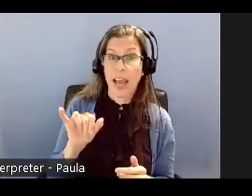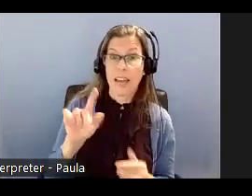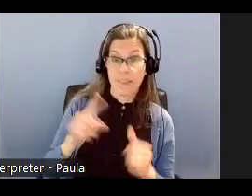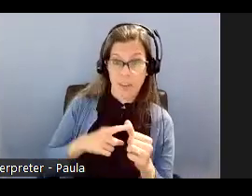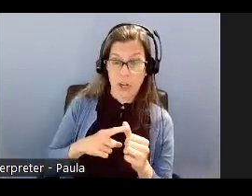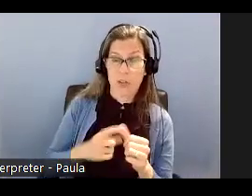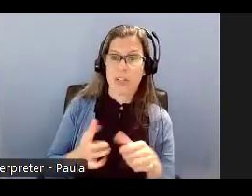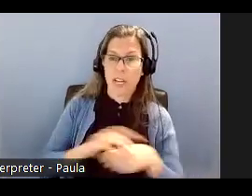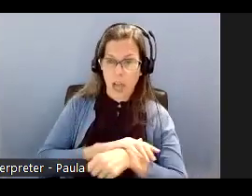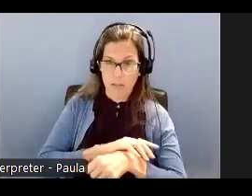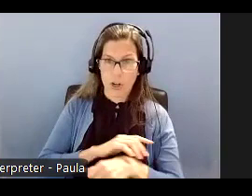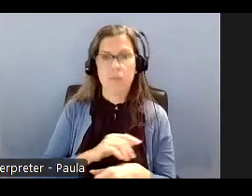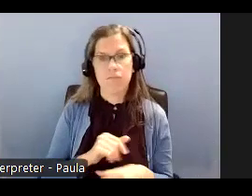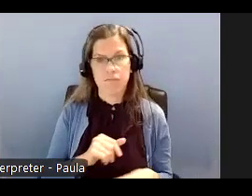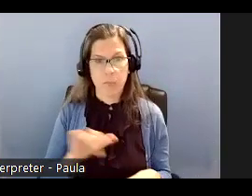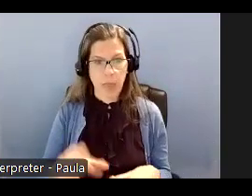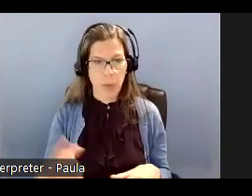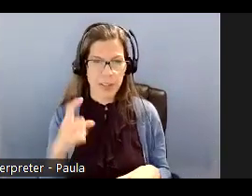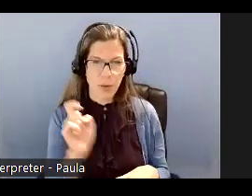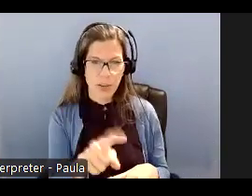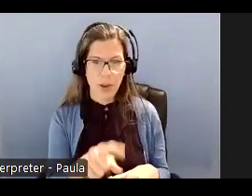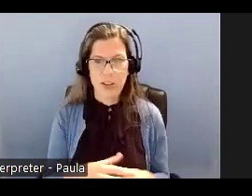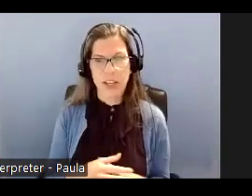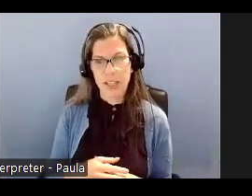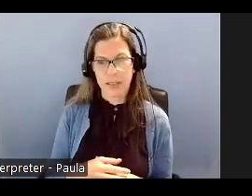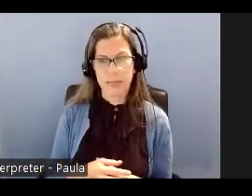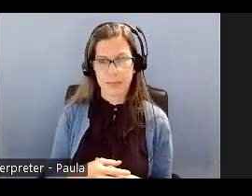I think that was one of the questions.